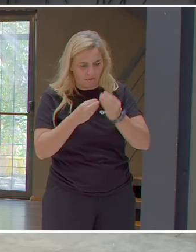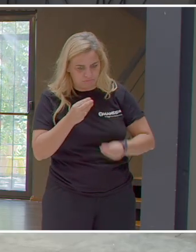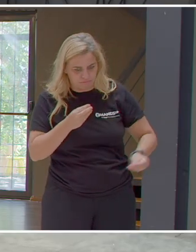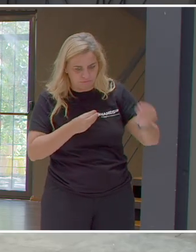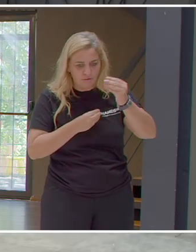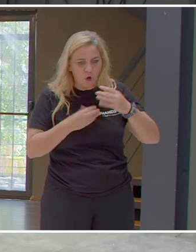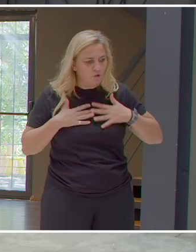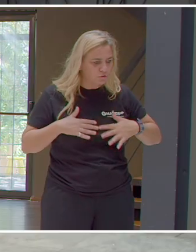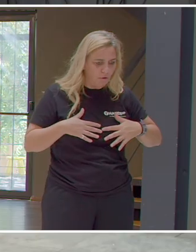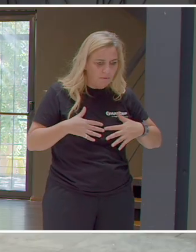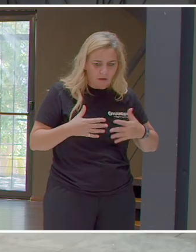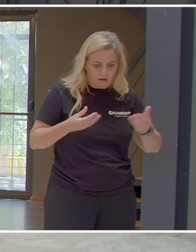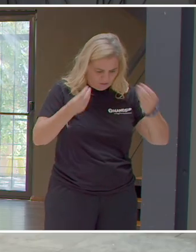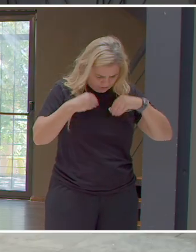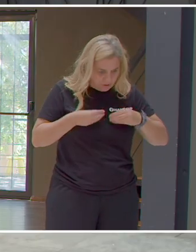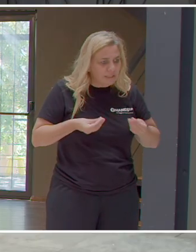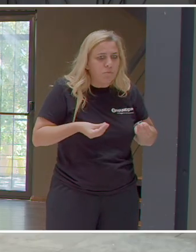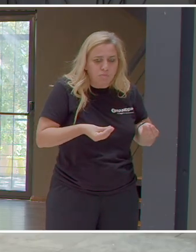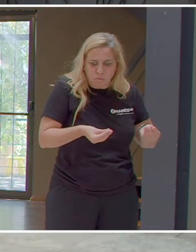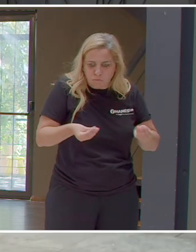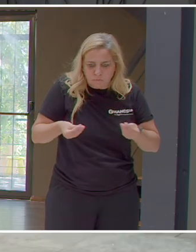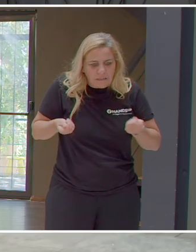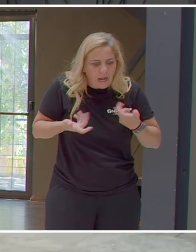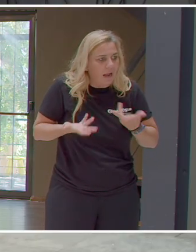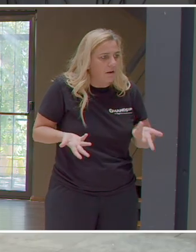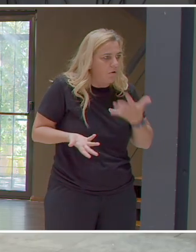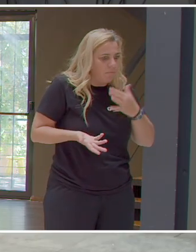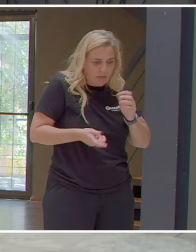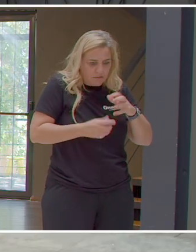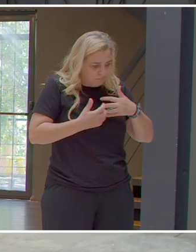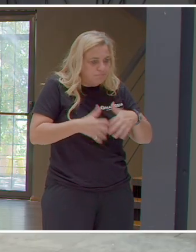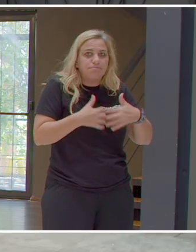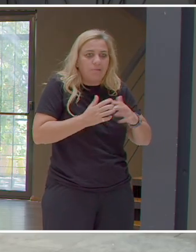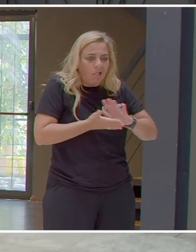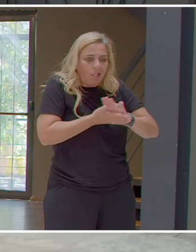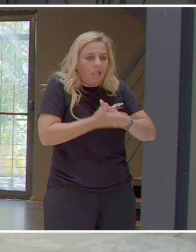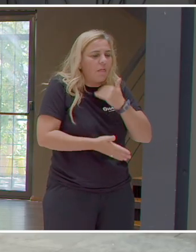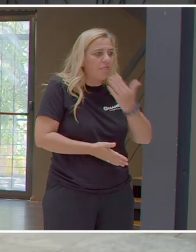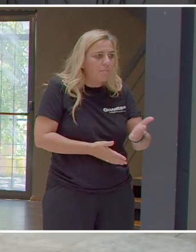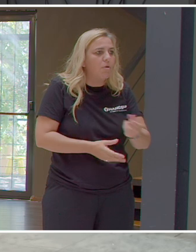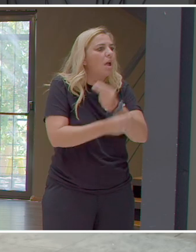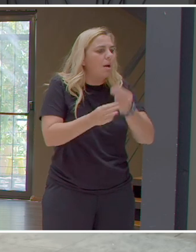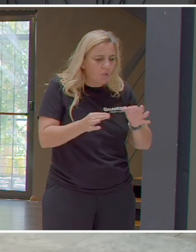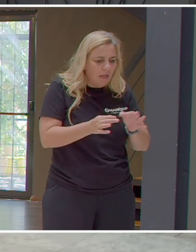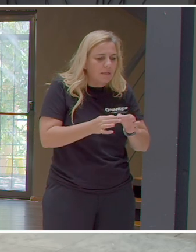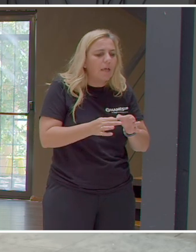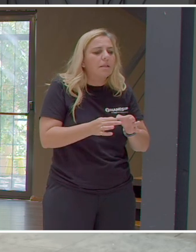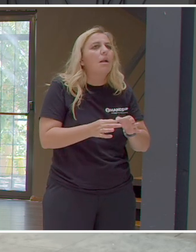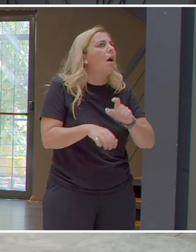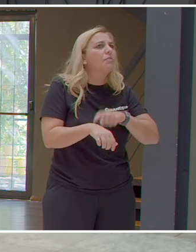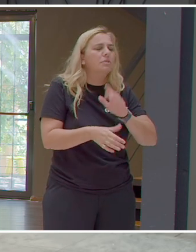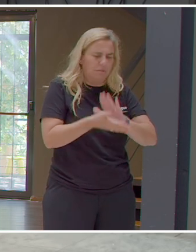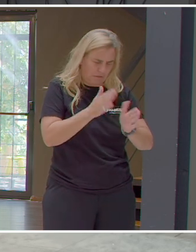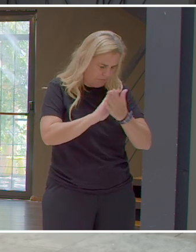normal functions, they are kind of overwhelmed. So our cells stop responding to insulin,